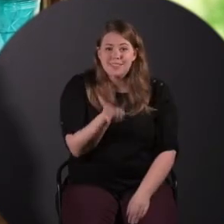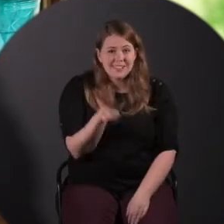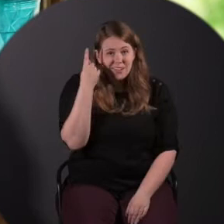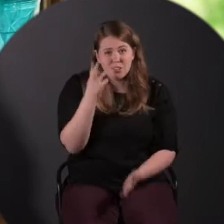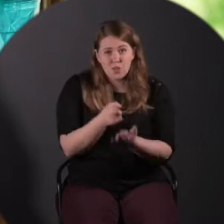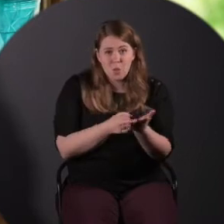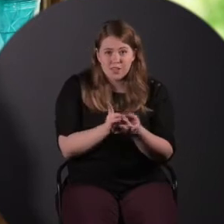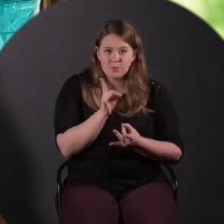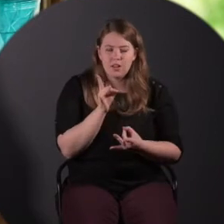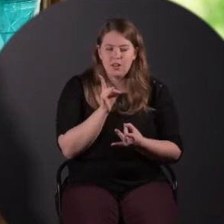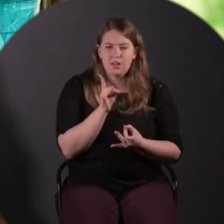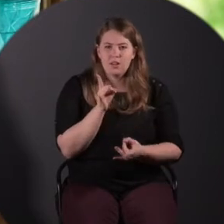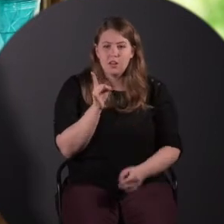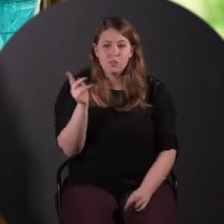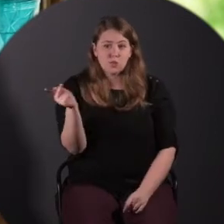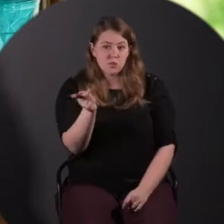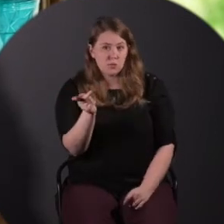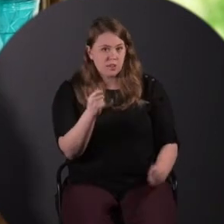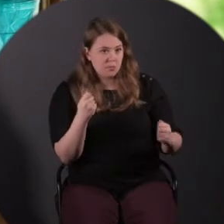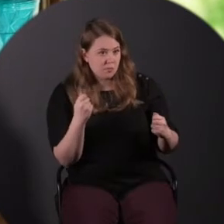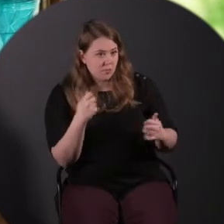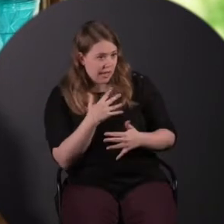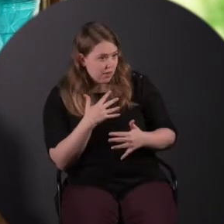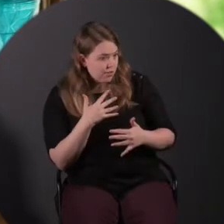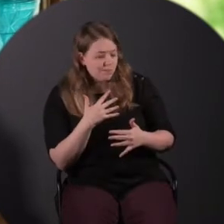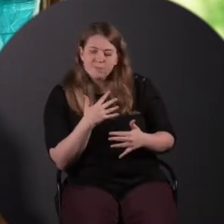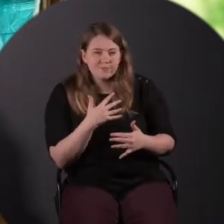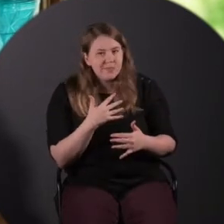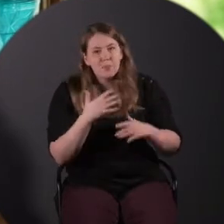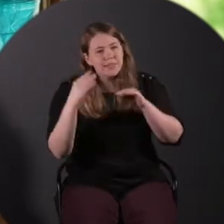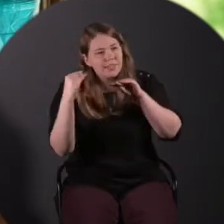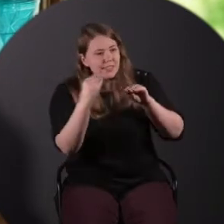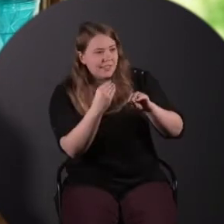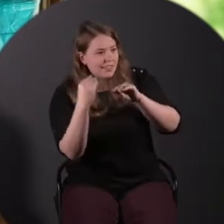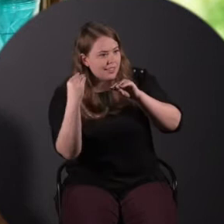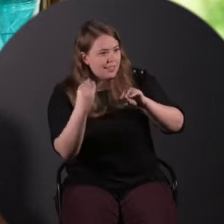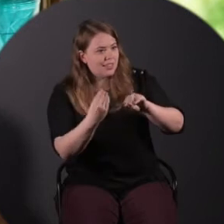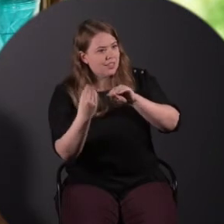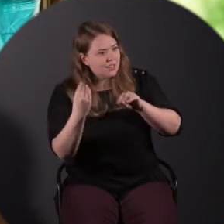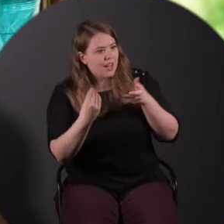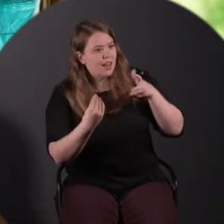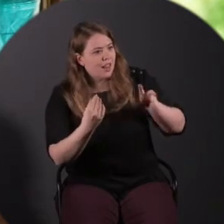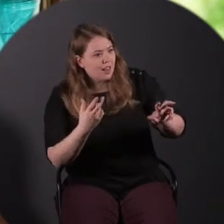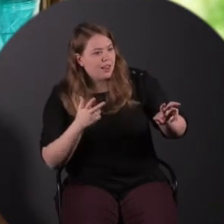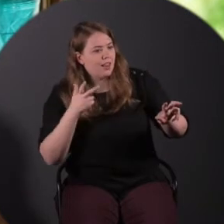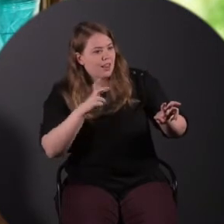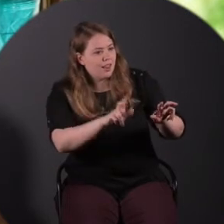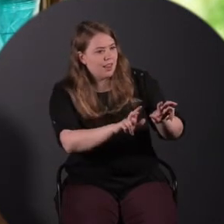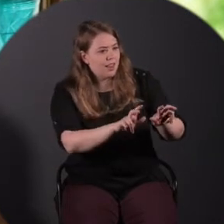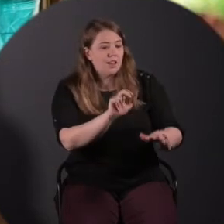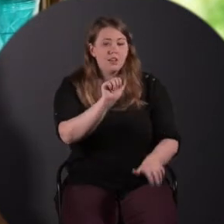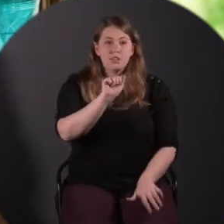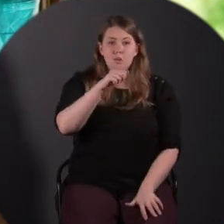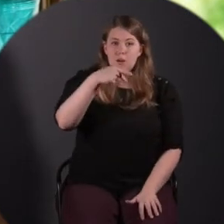weren't intimidated by him, but rather they discipled him. They invested in him. And Apollos goes on